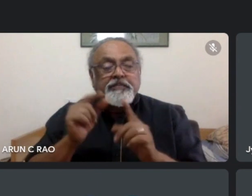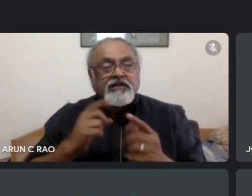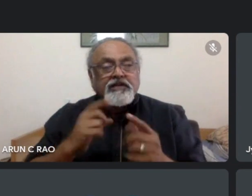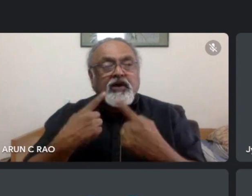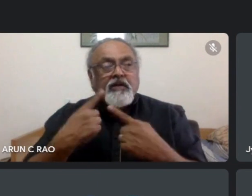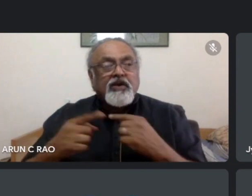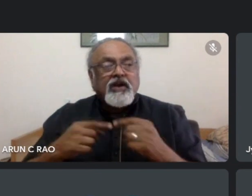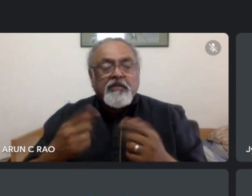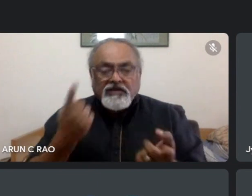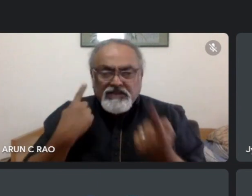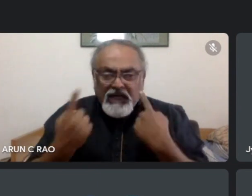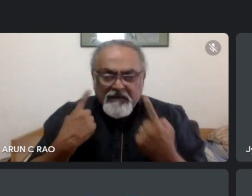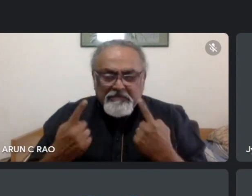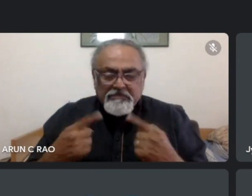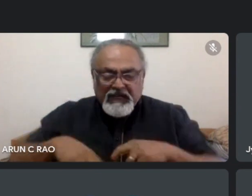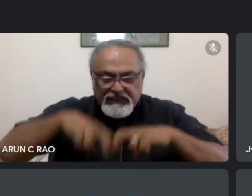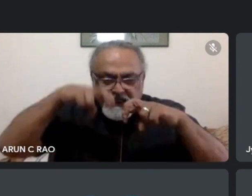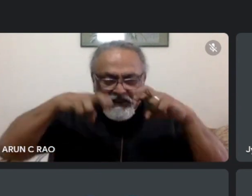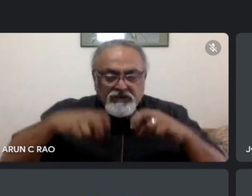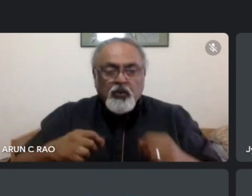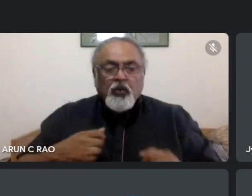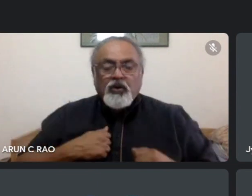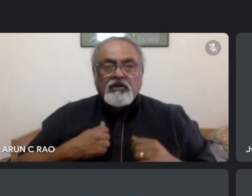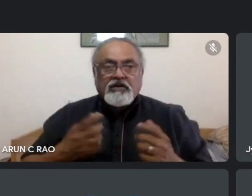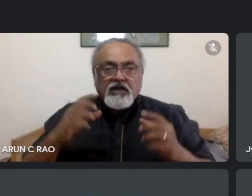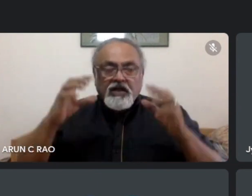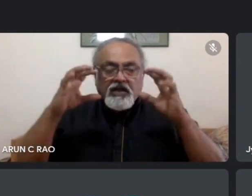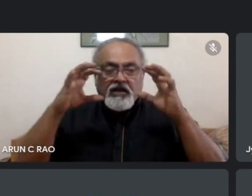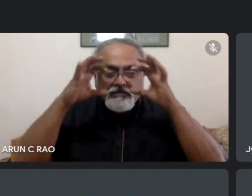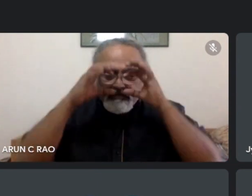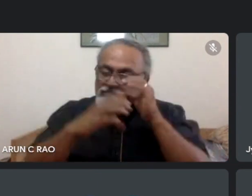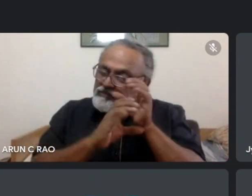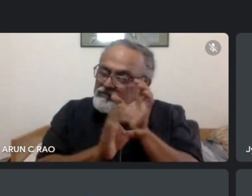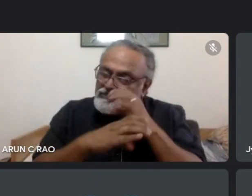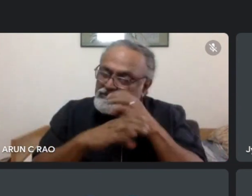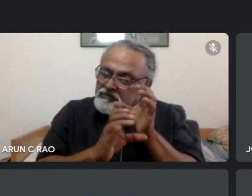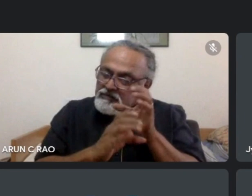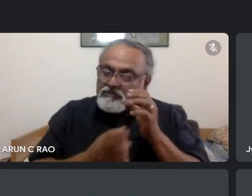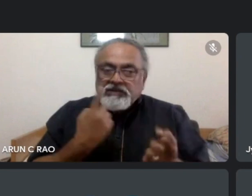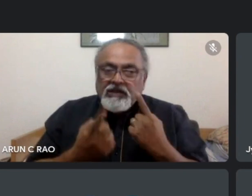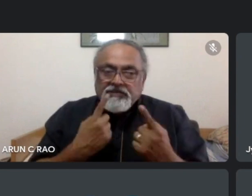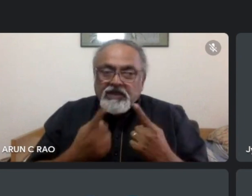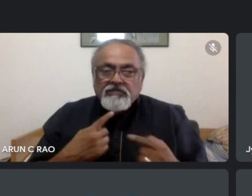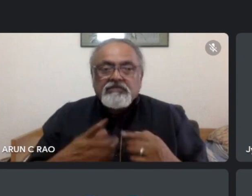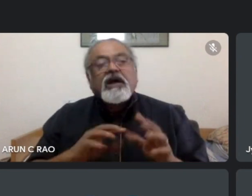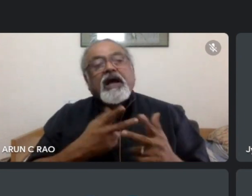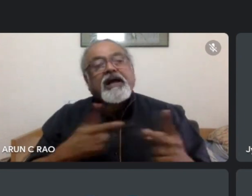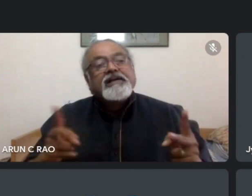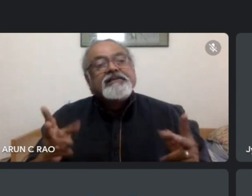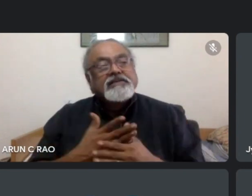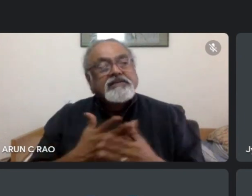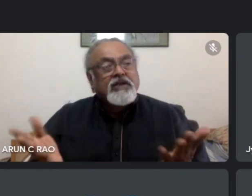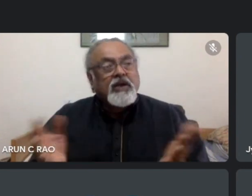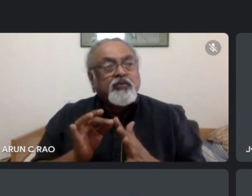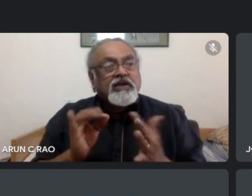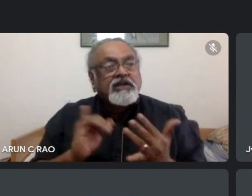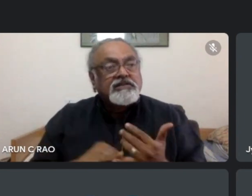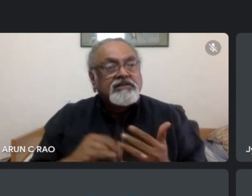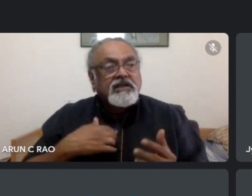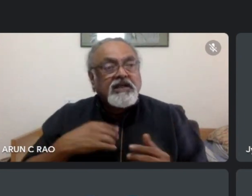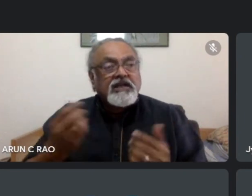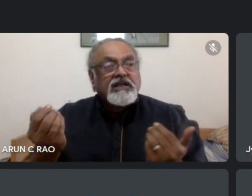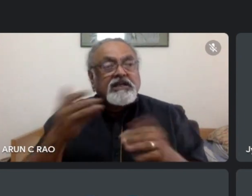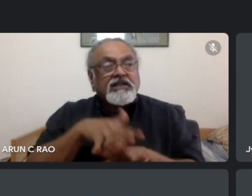and diagnostic experiences. Let me introduce Puneet to all of you. Puneet Singh is a disability